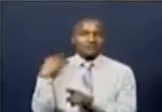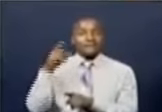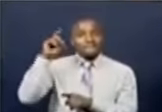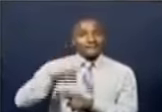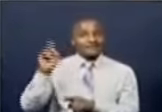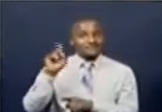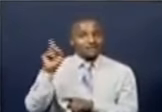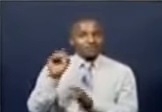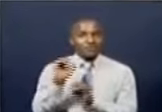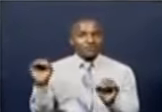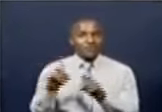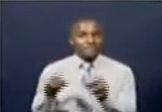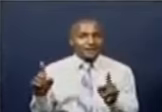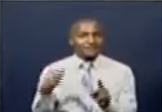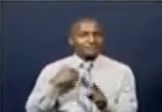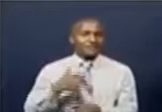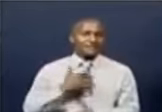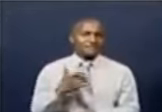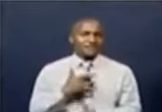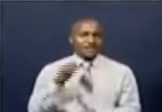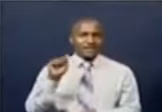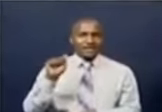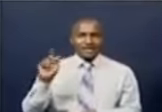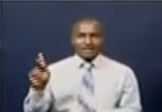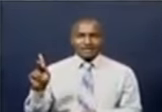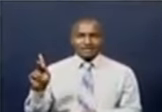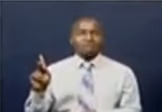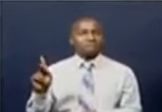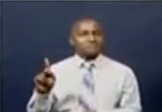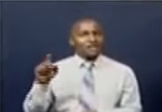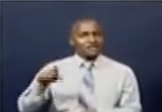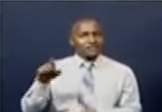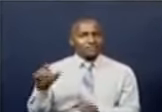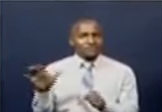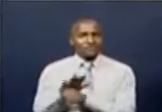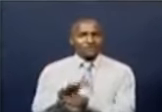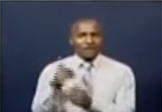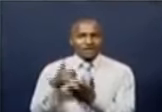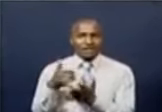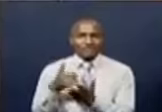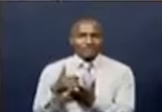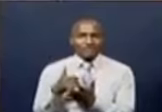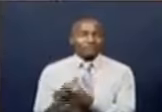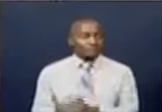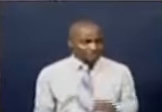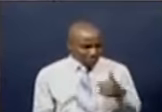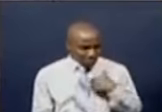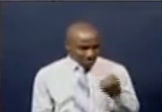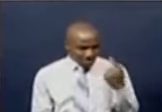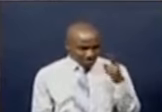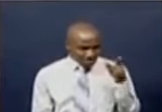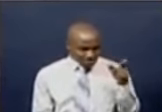Kasarani, but I'm feeling that AK was supposed to be fully involved. Okay. Let me get this straight from you. You're yes.